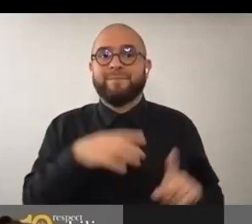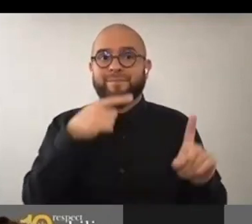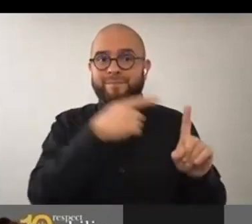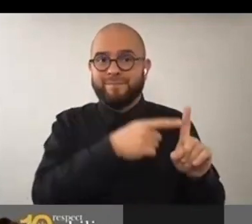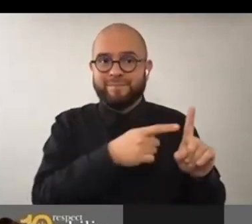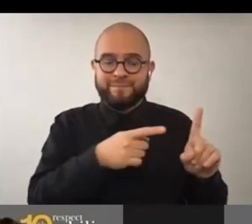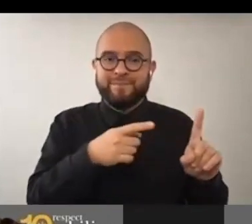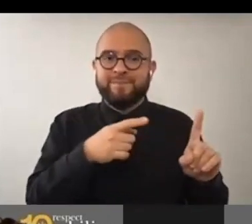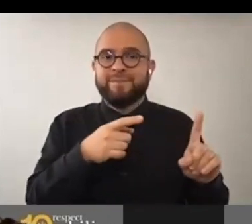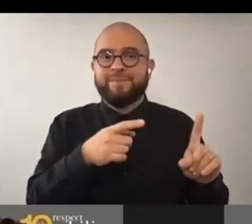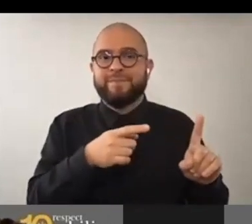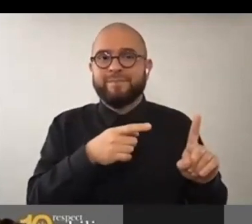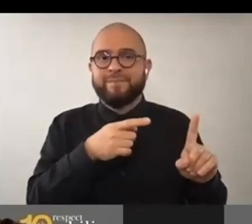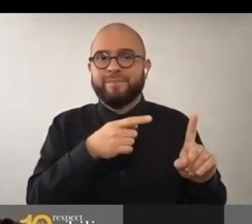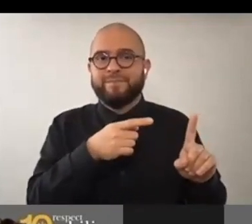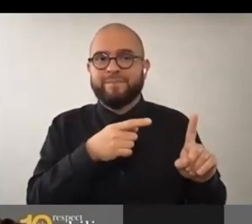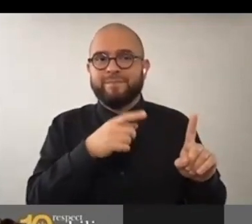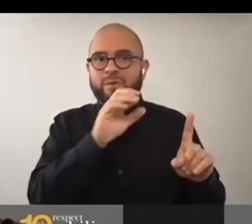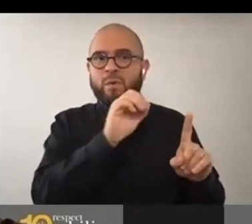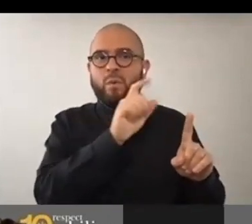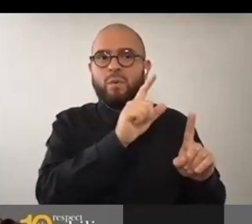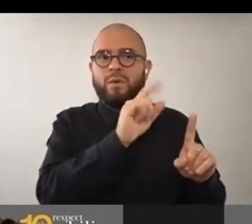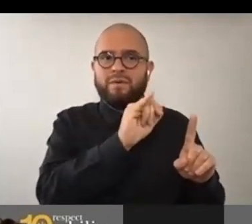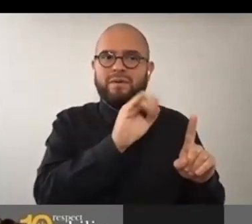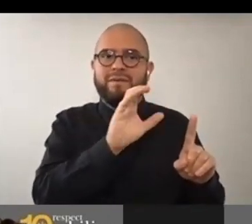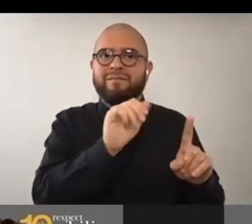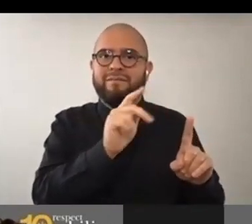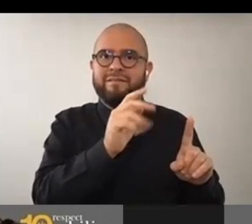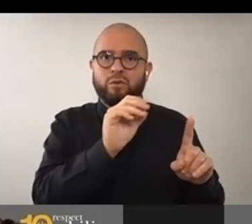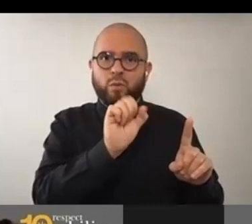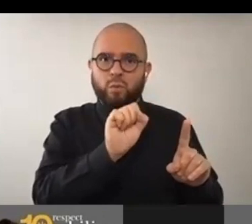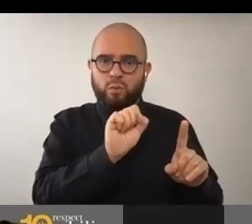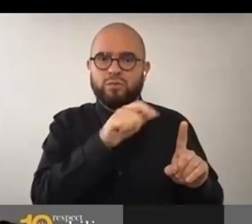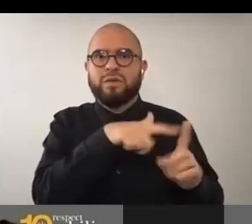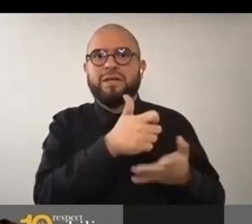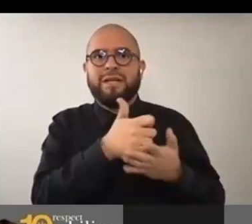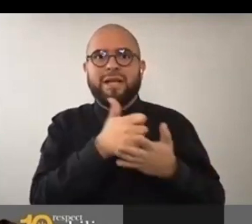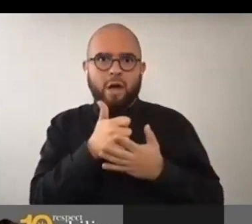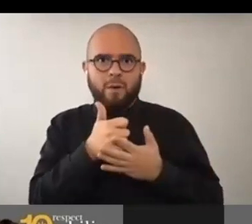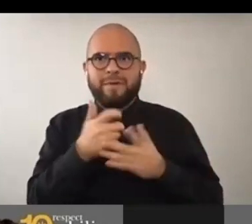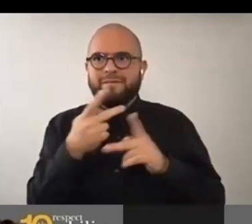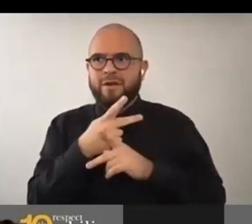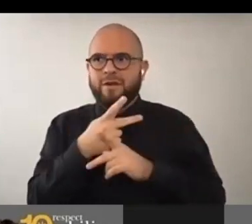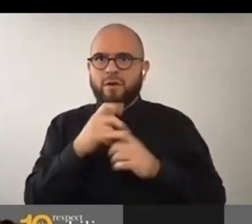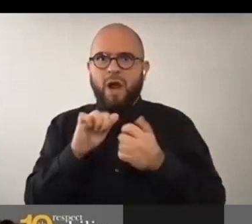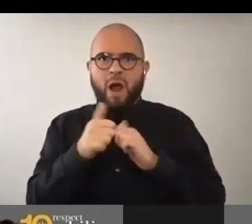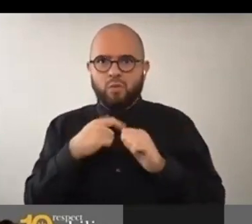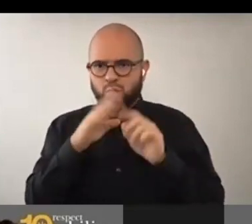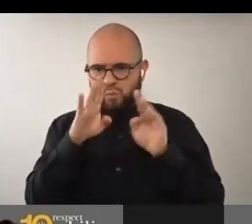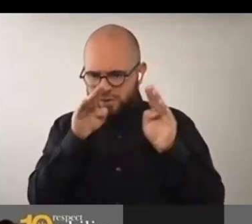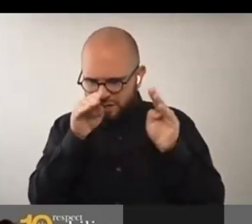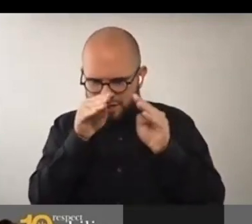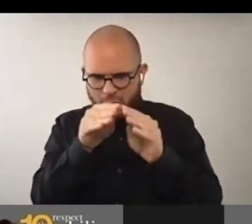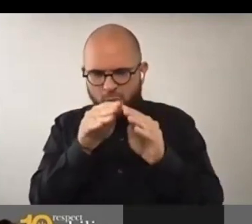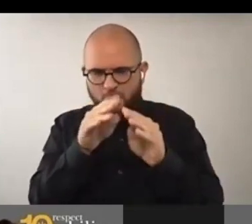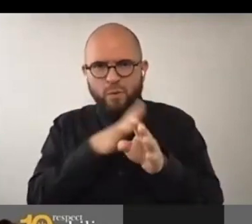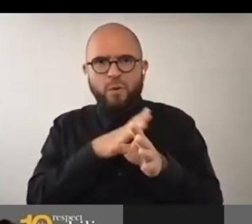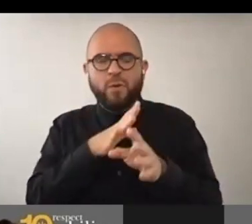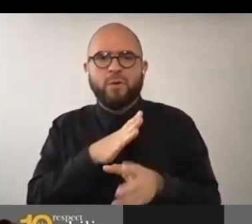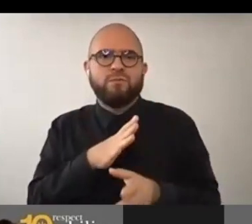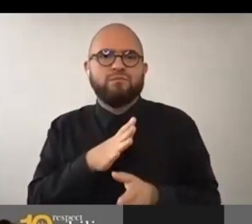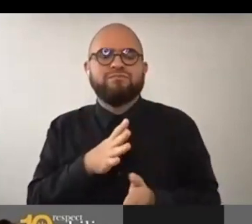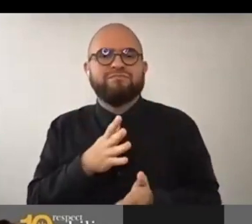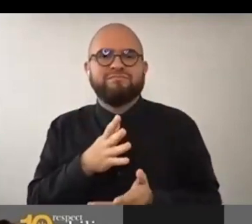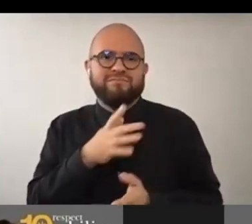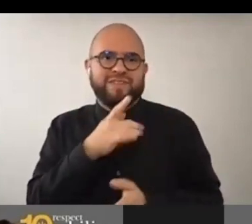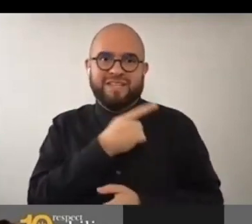literally break down how I'm going to narrow my focus. And the funny thing is that he narrowed my focus to